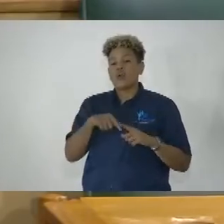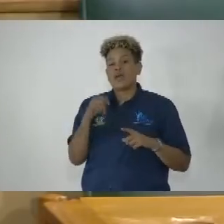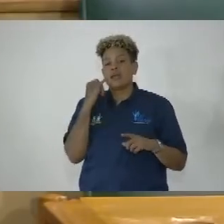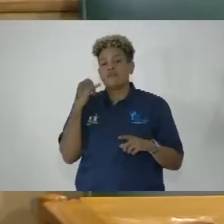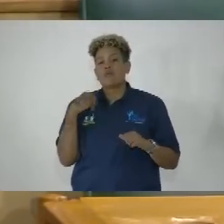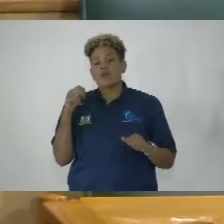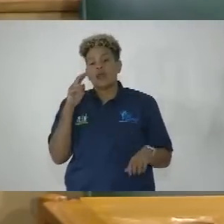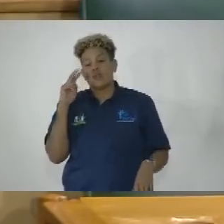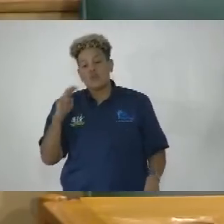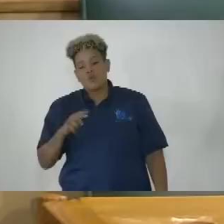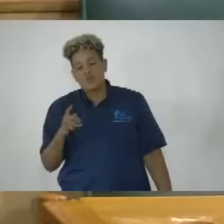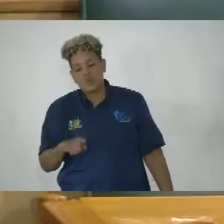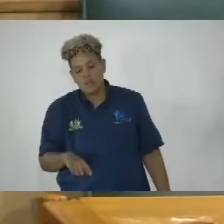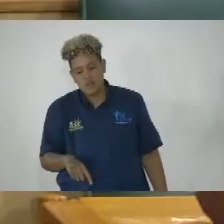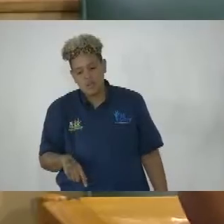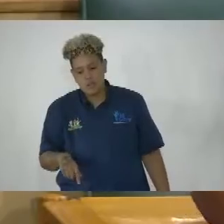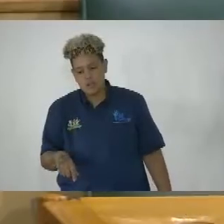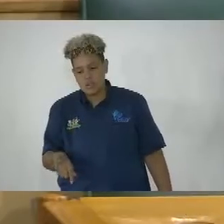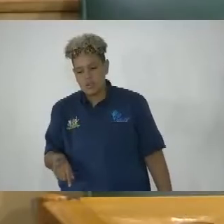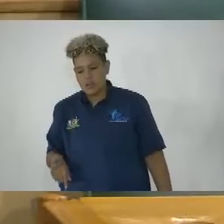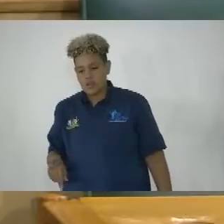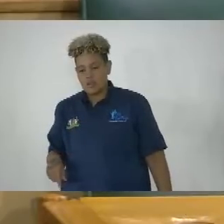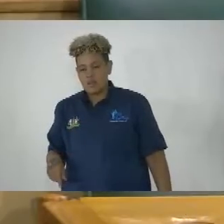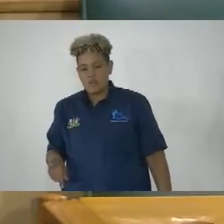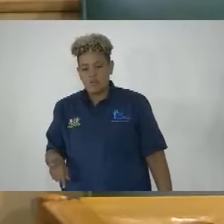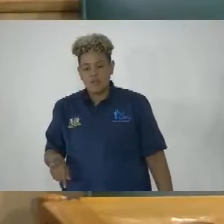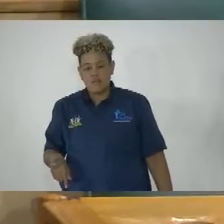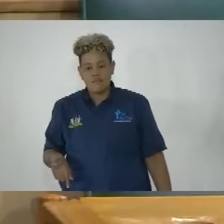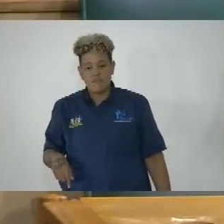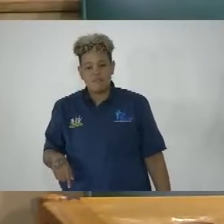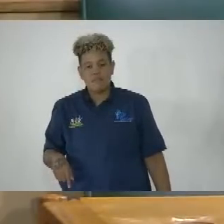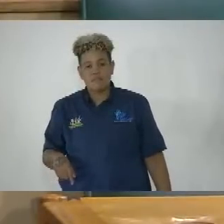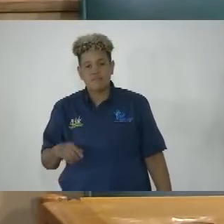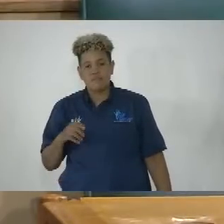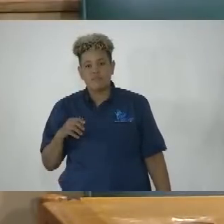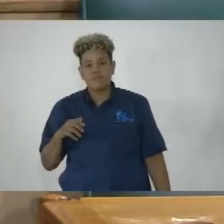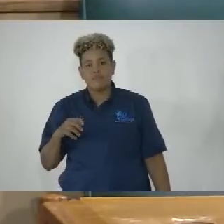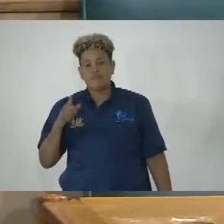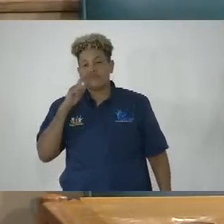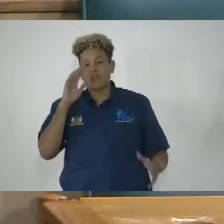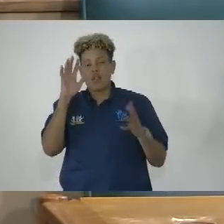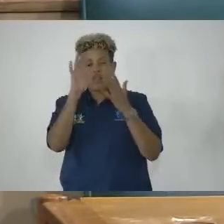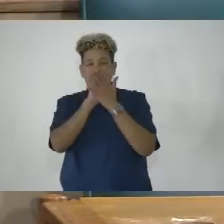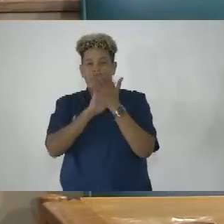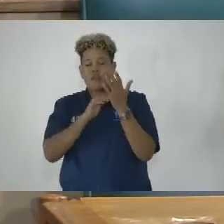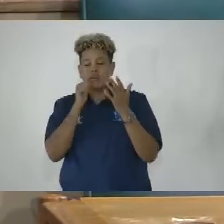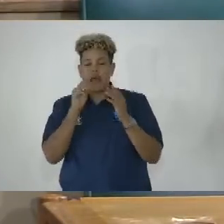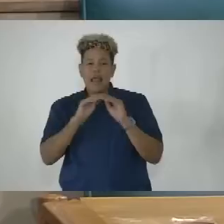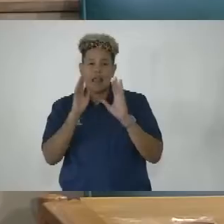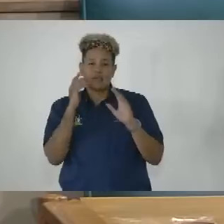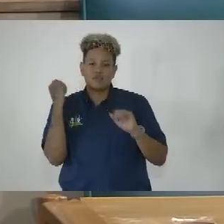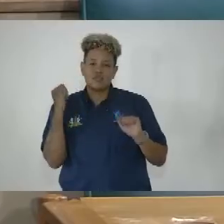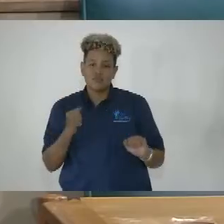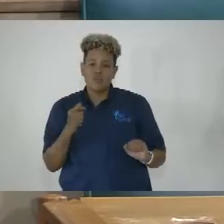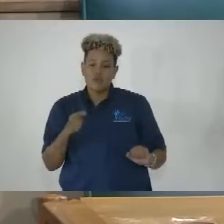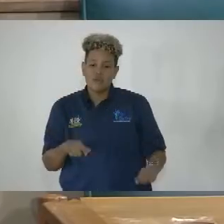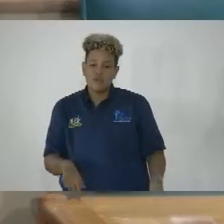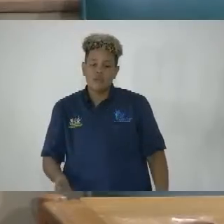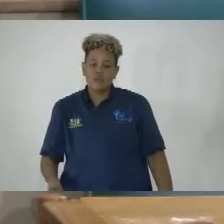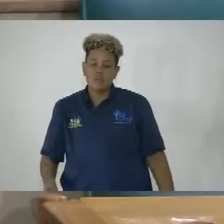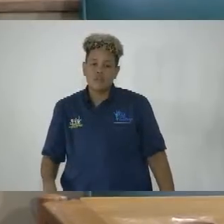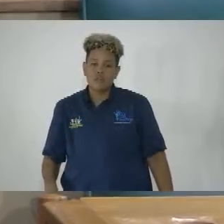can, the resolution on this screen is not particularly strong,